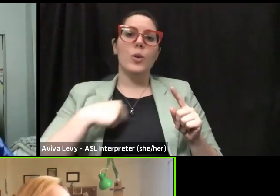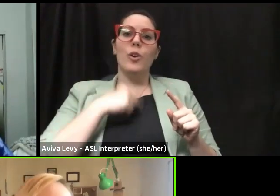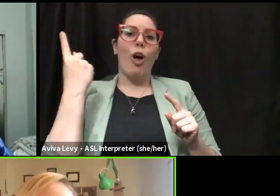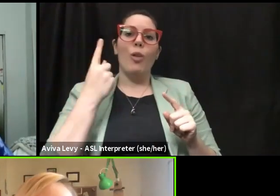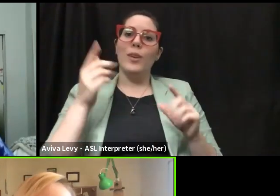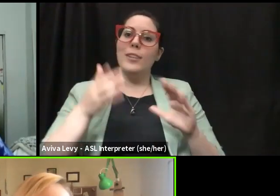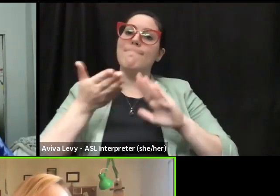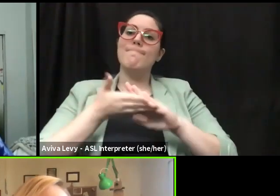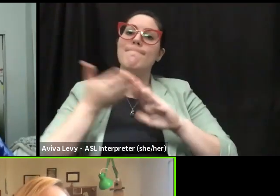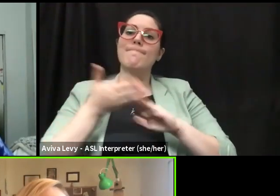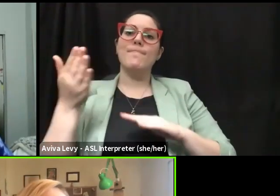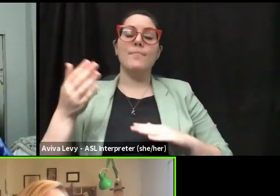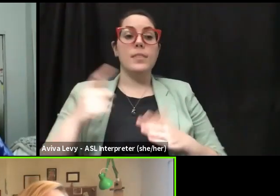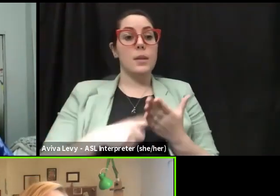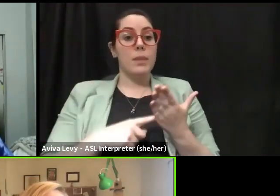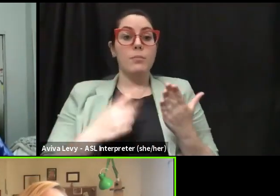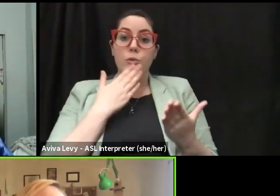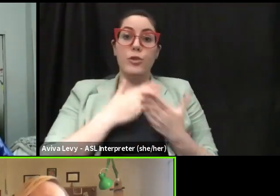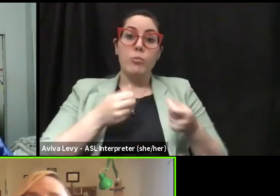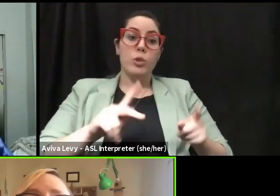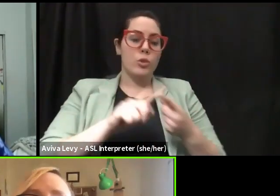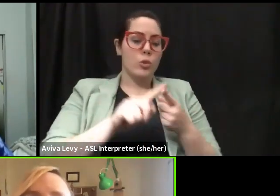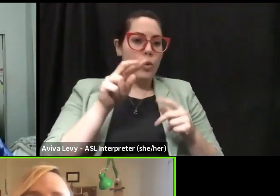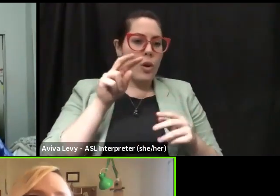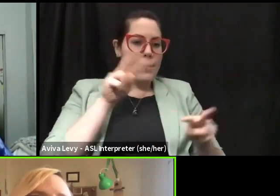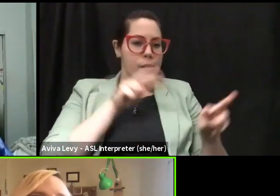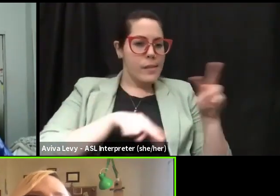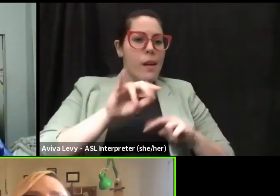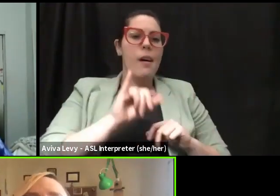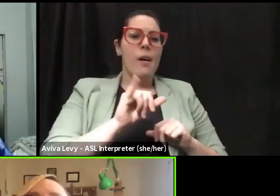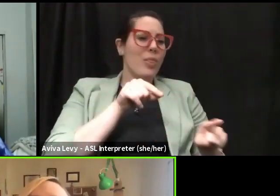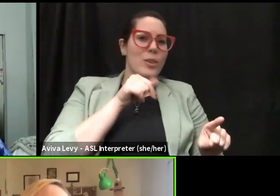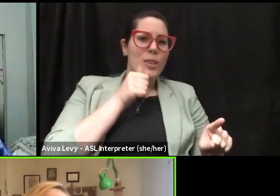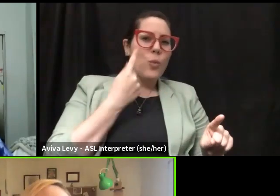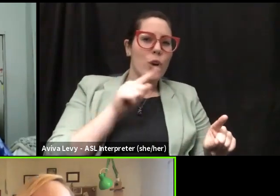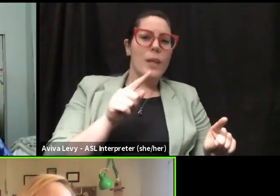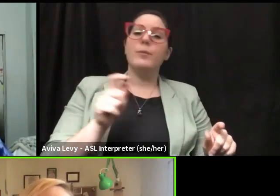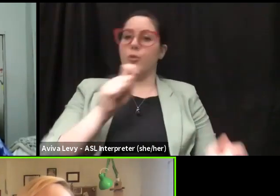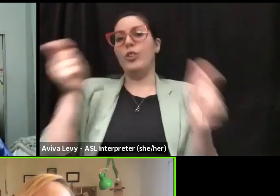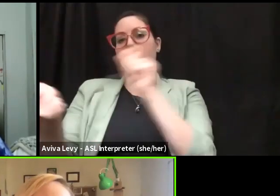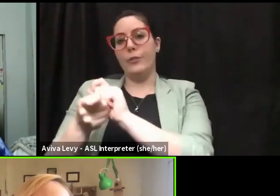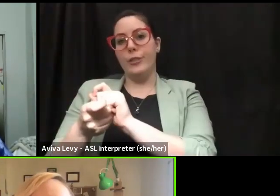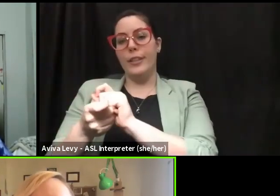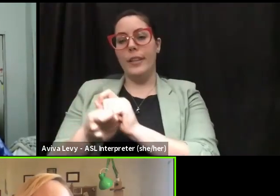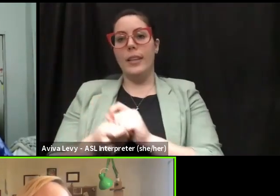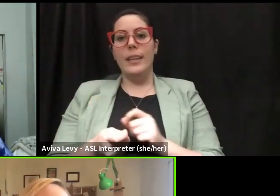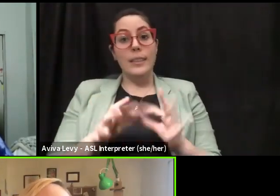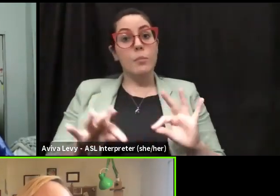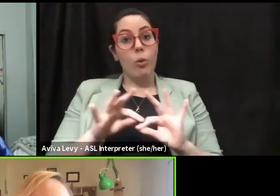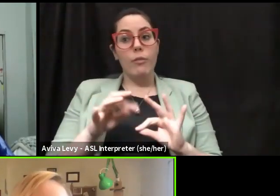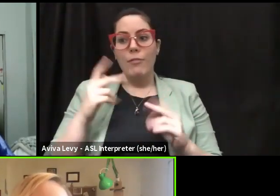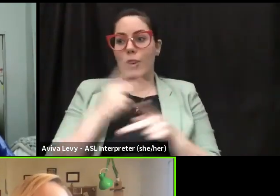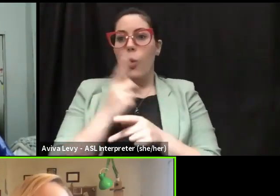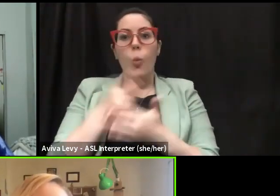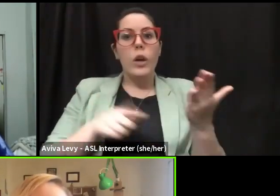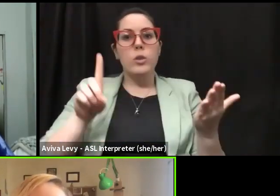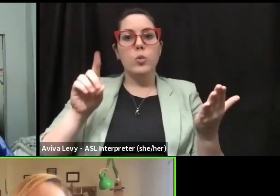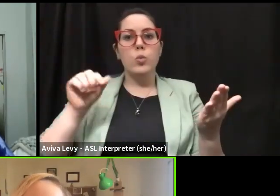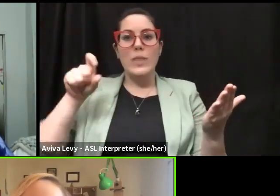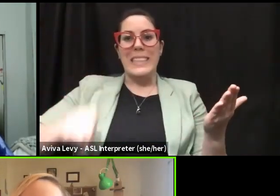some things that weren't working to the ground and come back to this core of what you were saying. What do we really need? What is the essential to tell